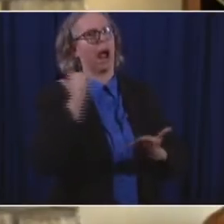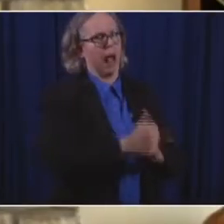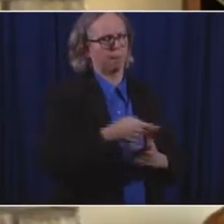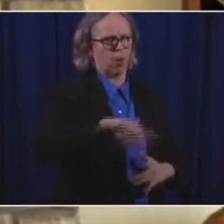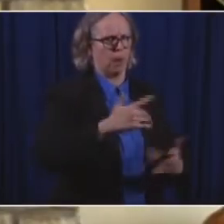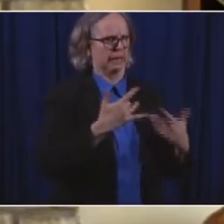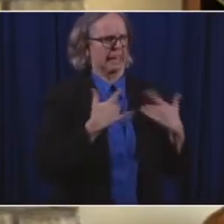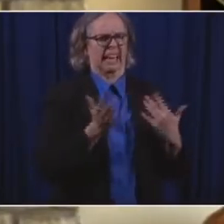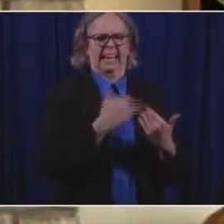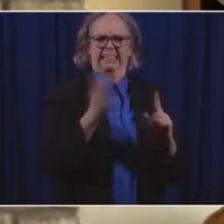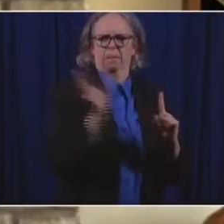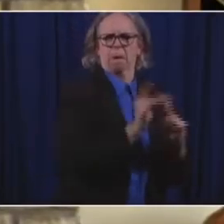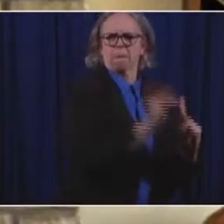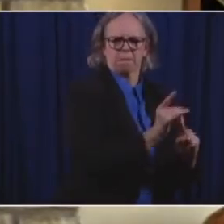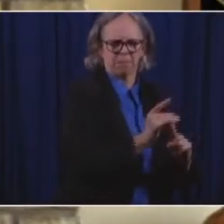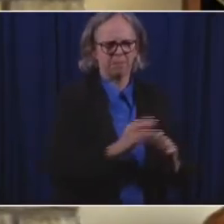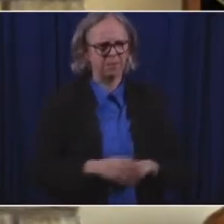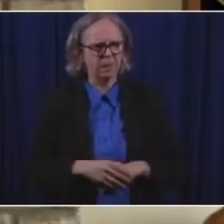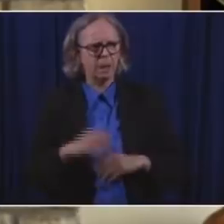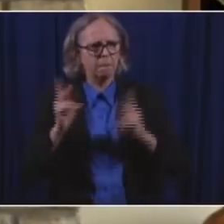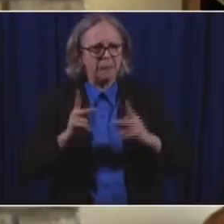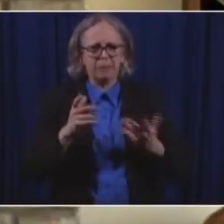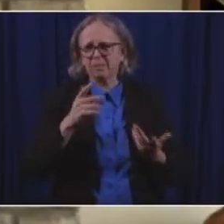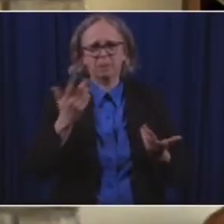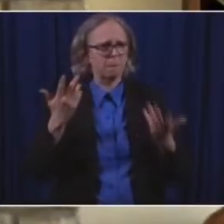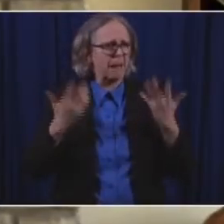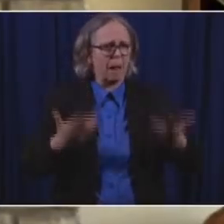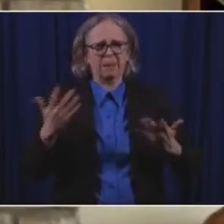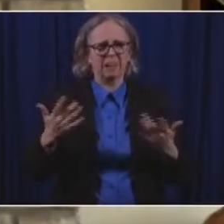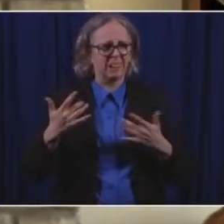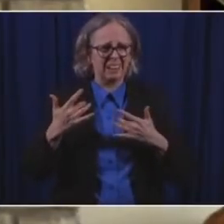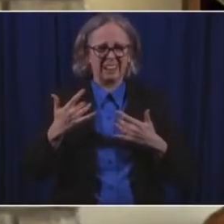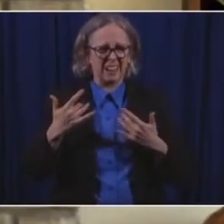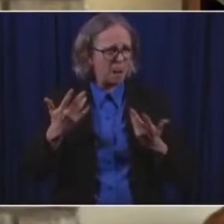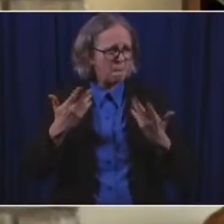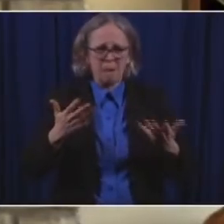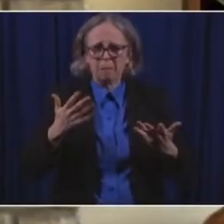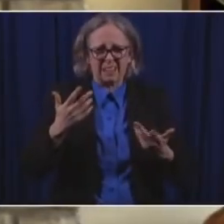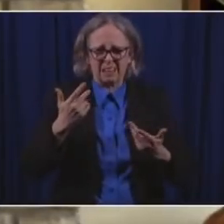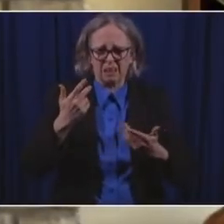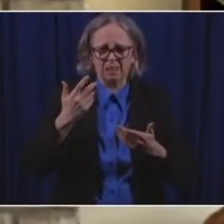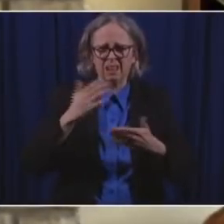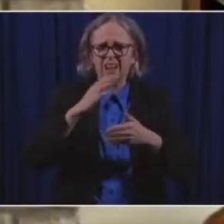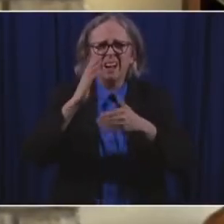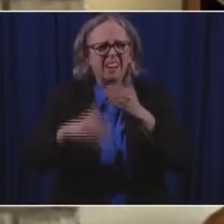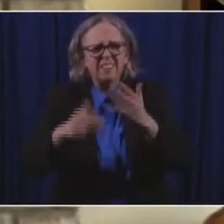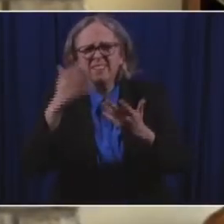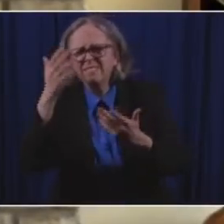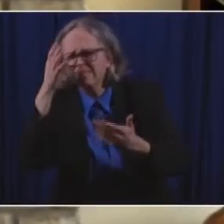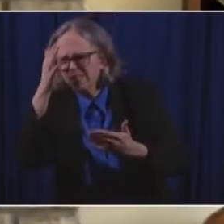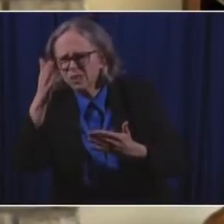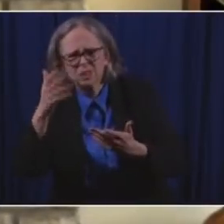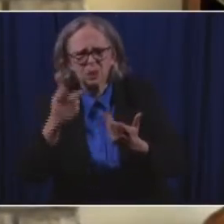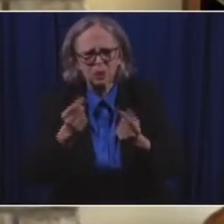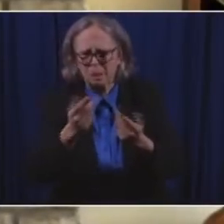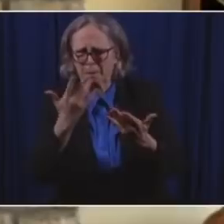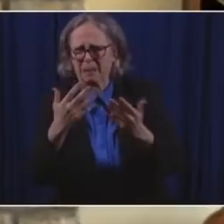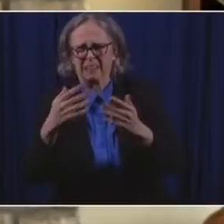more likely not to have good outcomes. The second is to slow the spread of the virus.